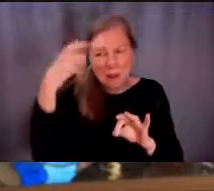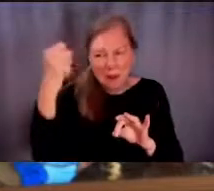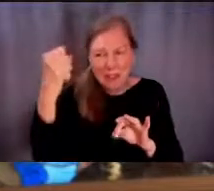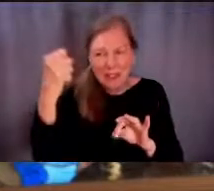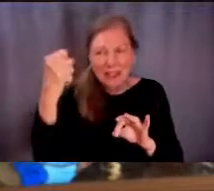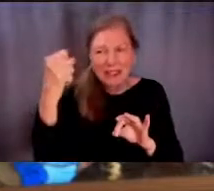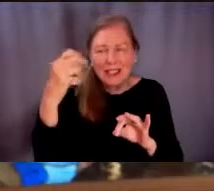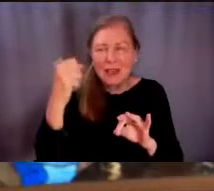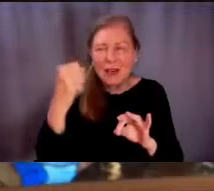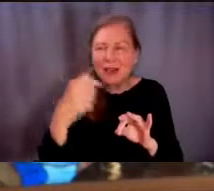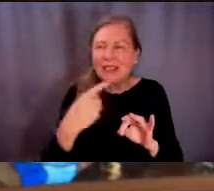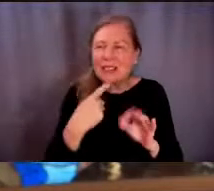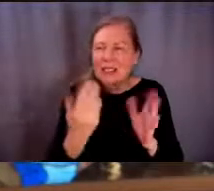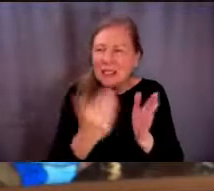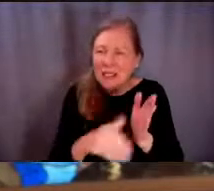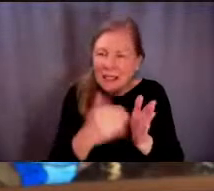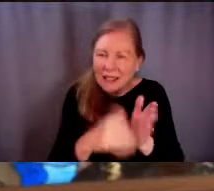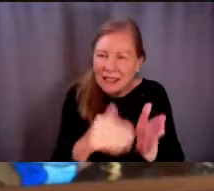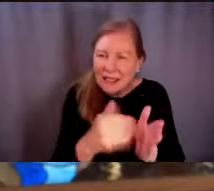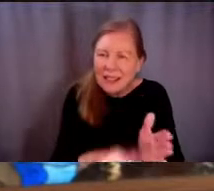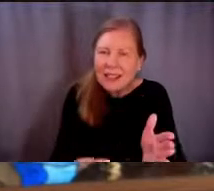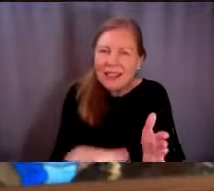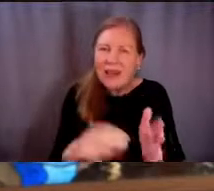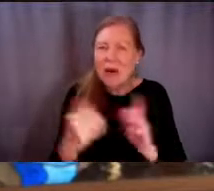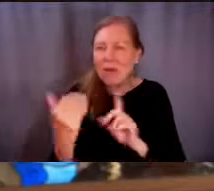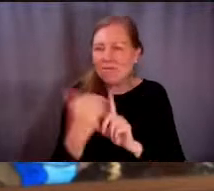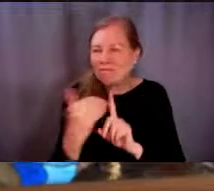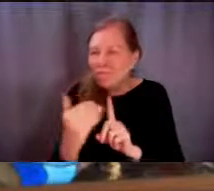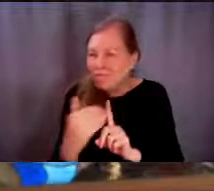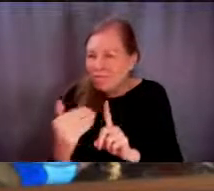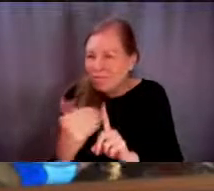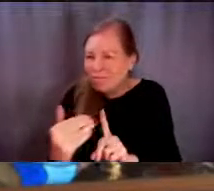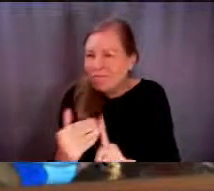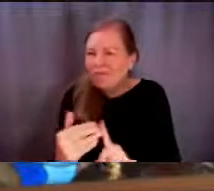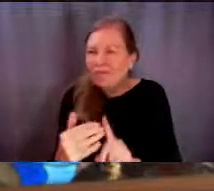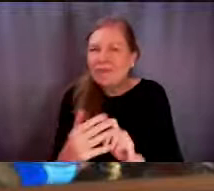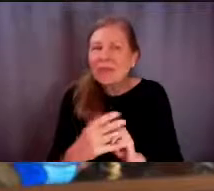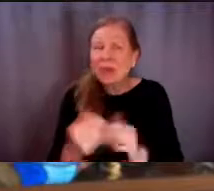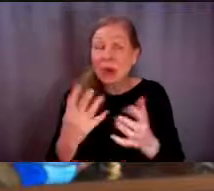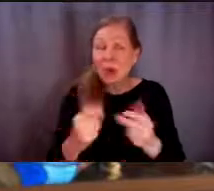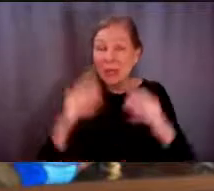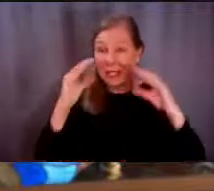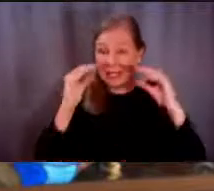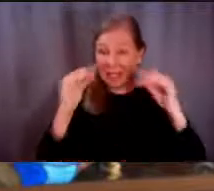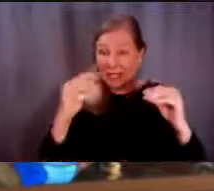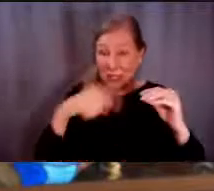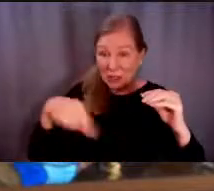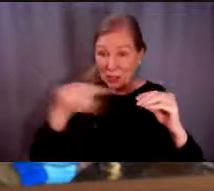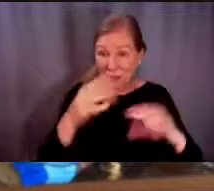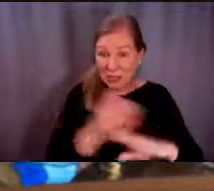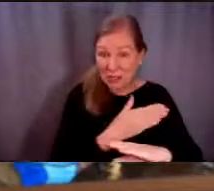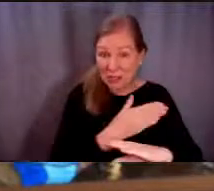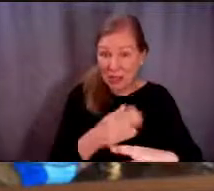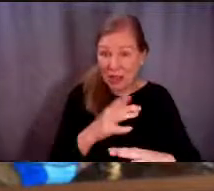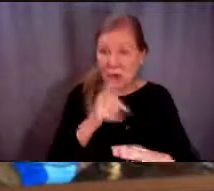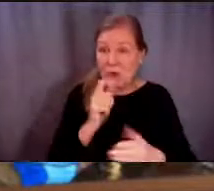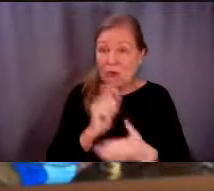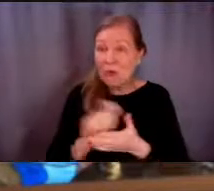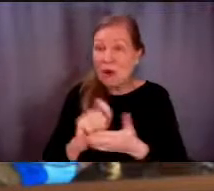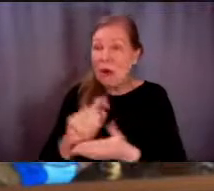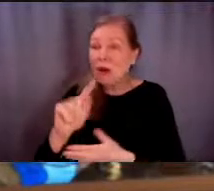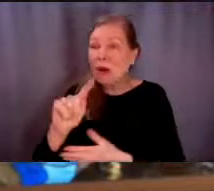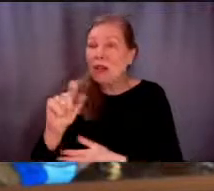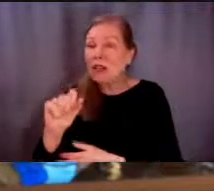or reminding ourselves of on a regular basis. So I want to teach you a song by Tom Lane, a song that I learned from